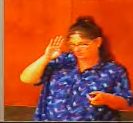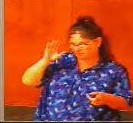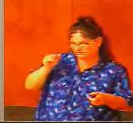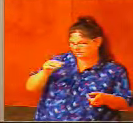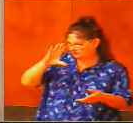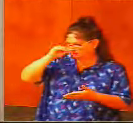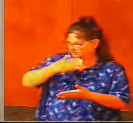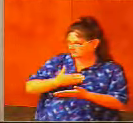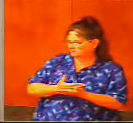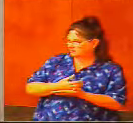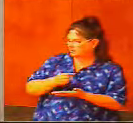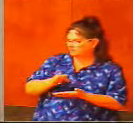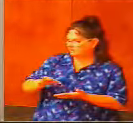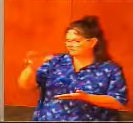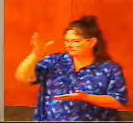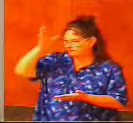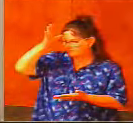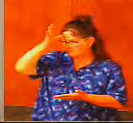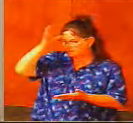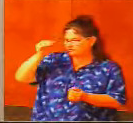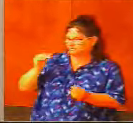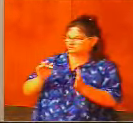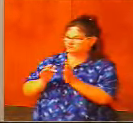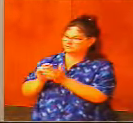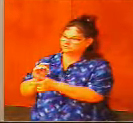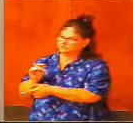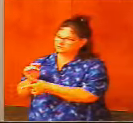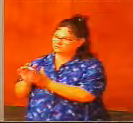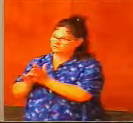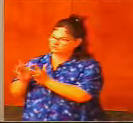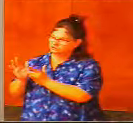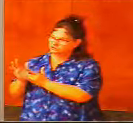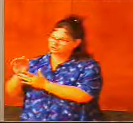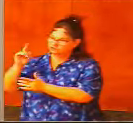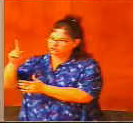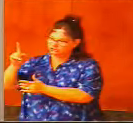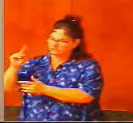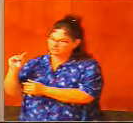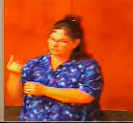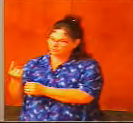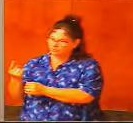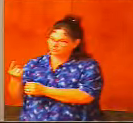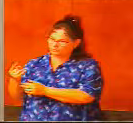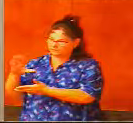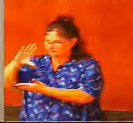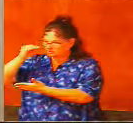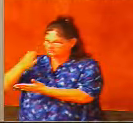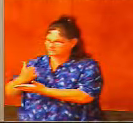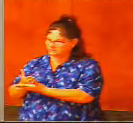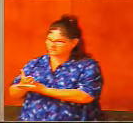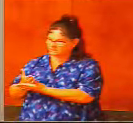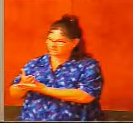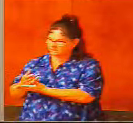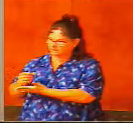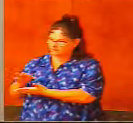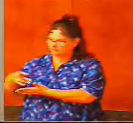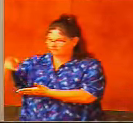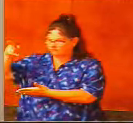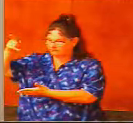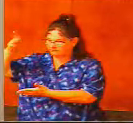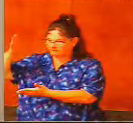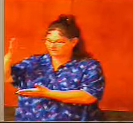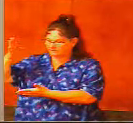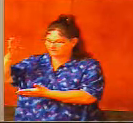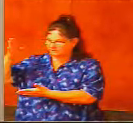the son of a father. Jesus is the only begotten Son of God.